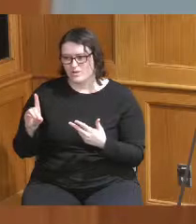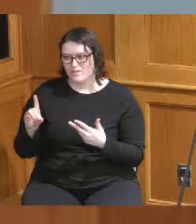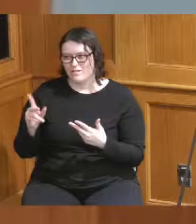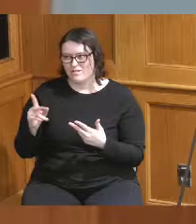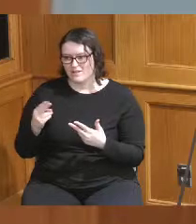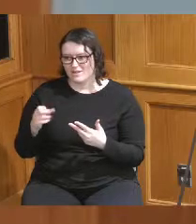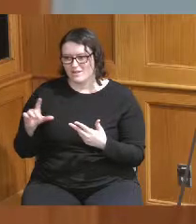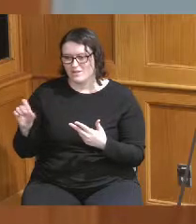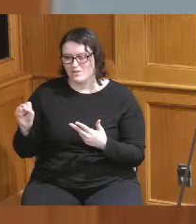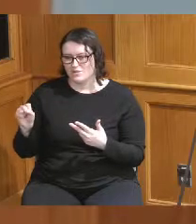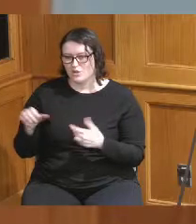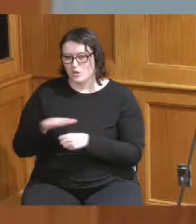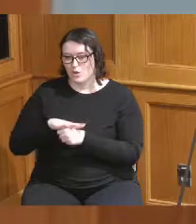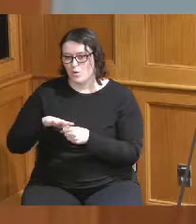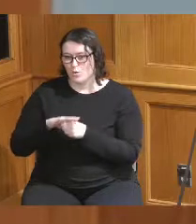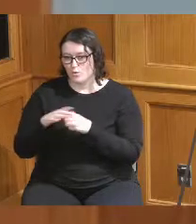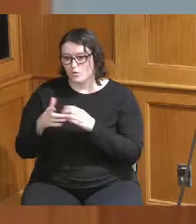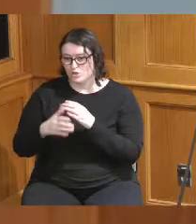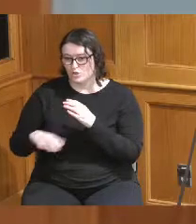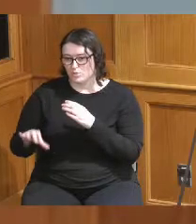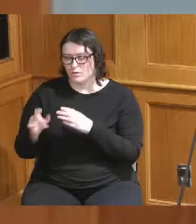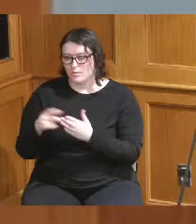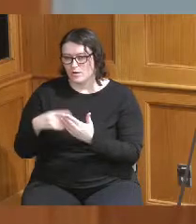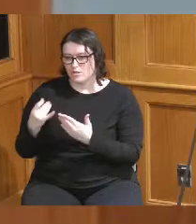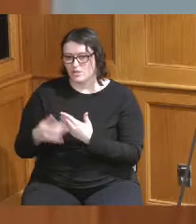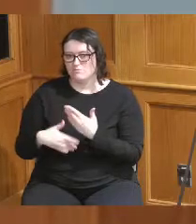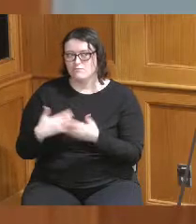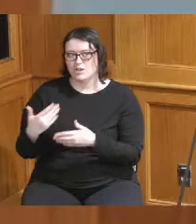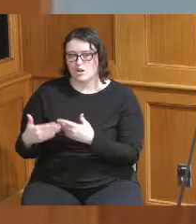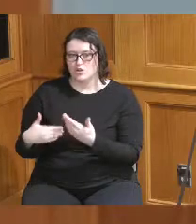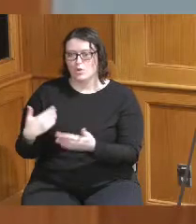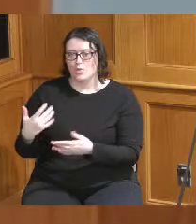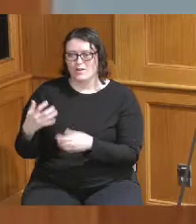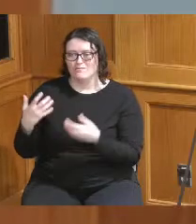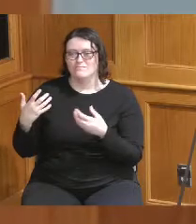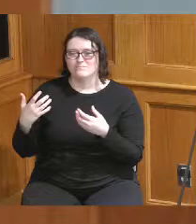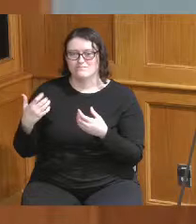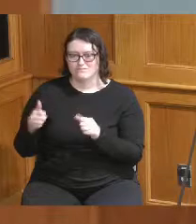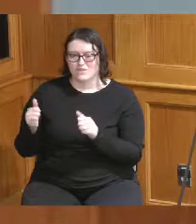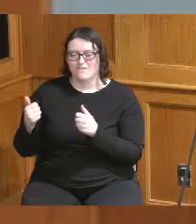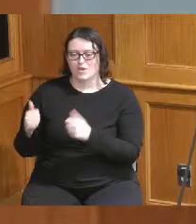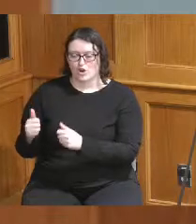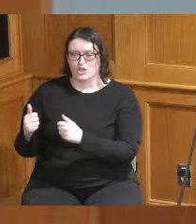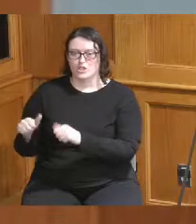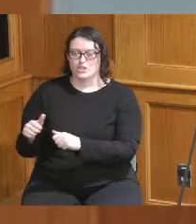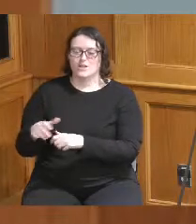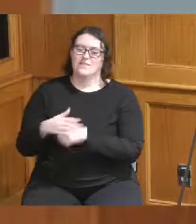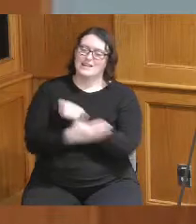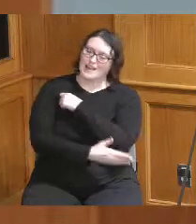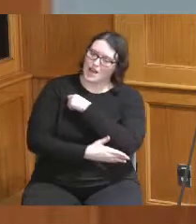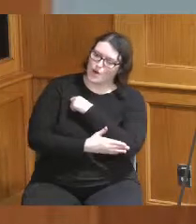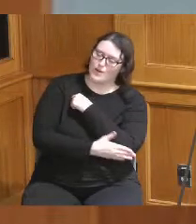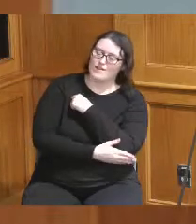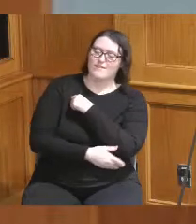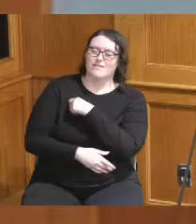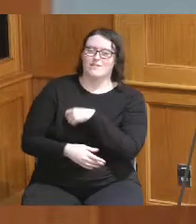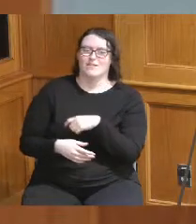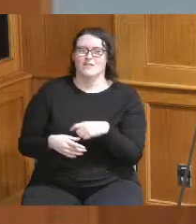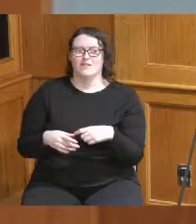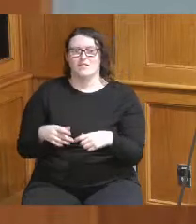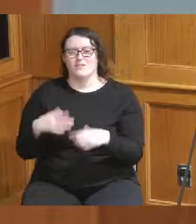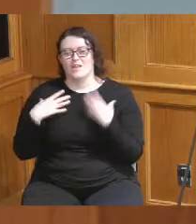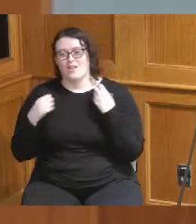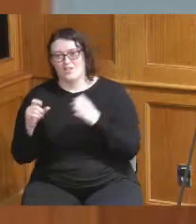Sewer Project, which has been an ongoing effort of the county, of the